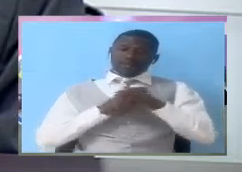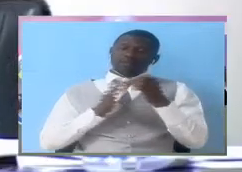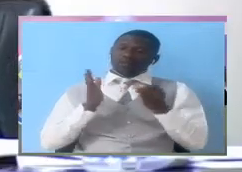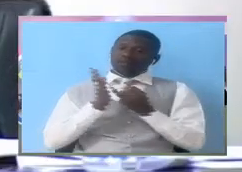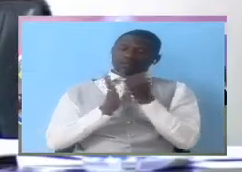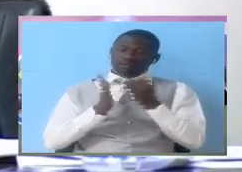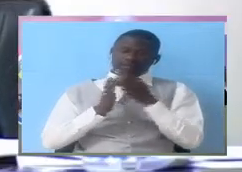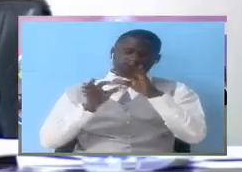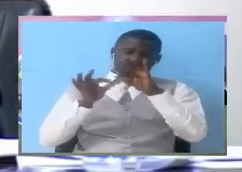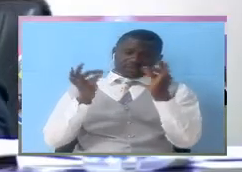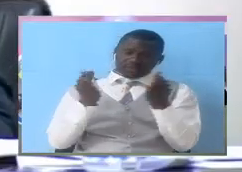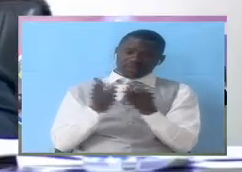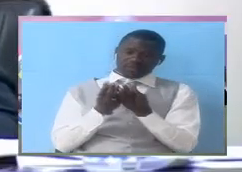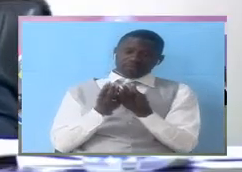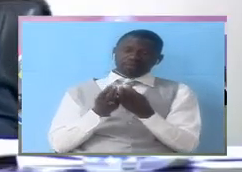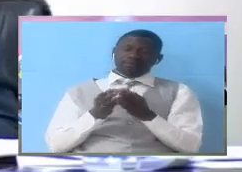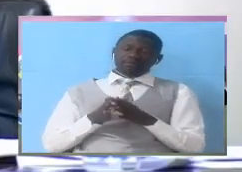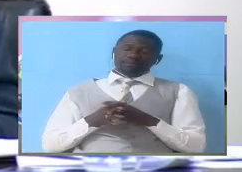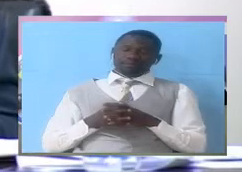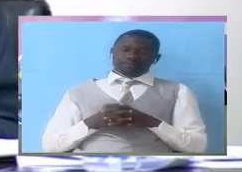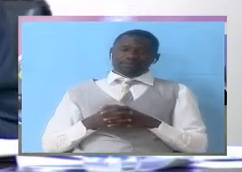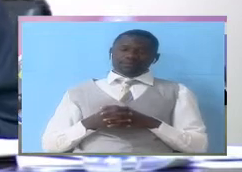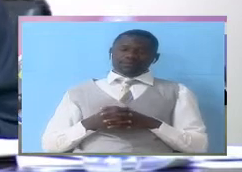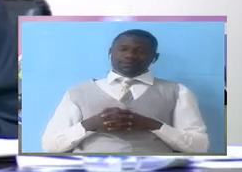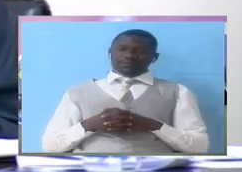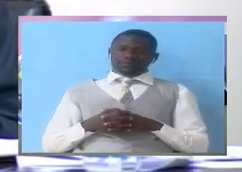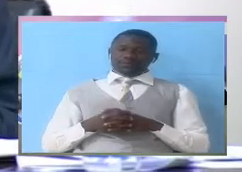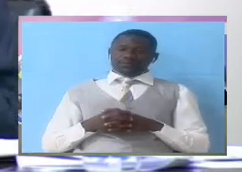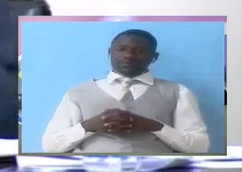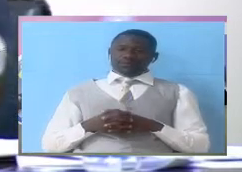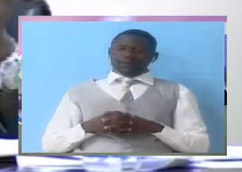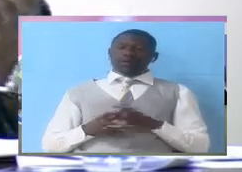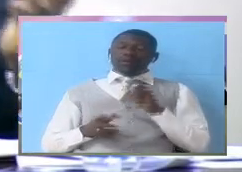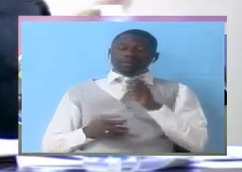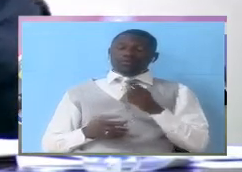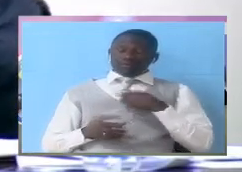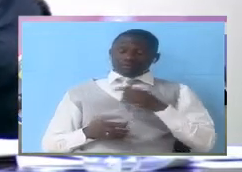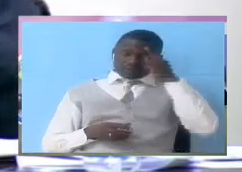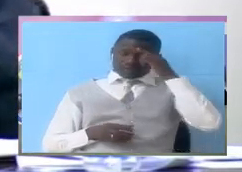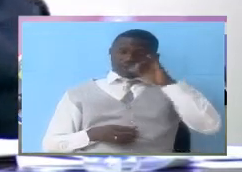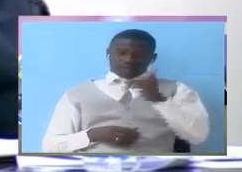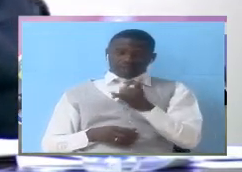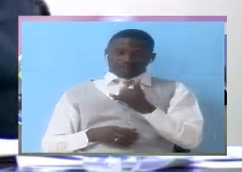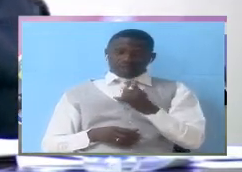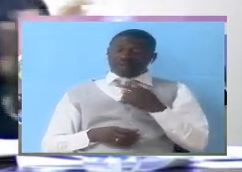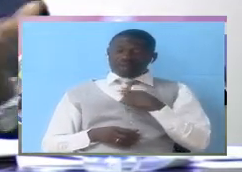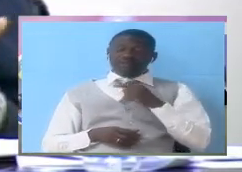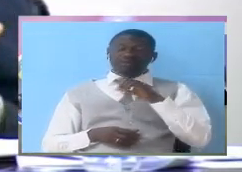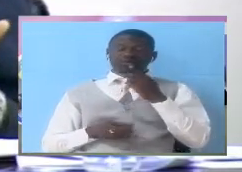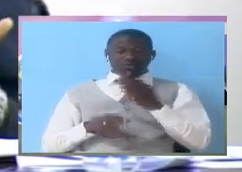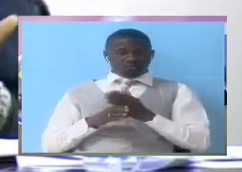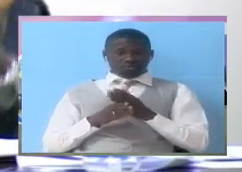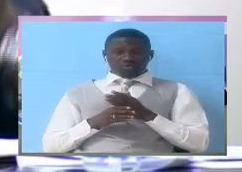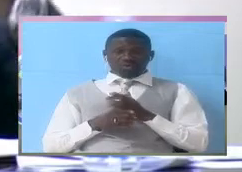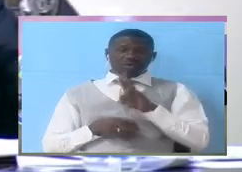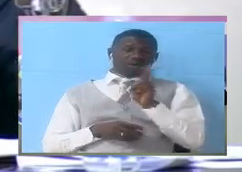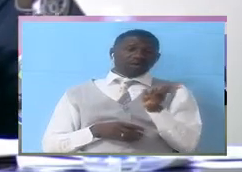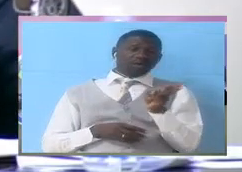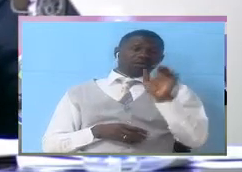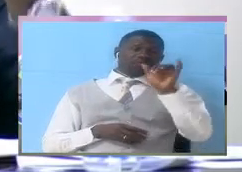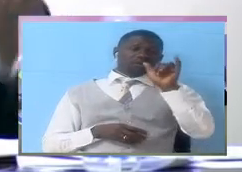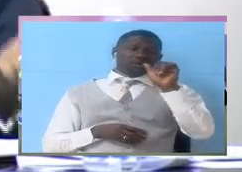But we have agreed that even though Haidara was junior to Lang Tombong in